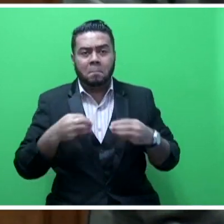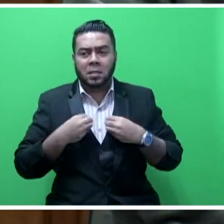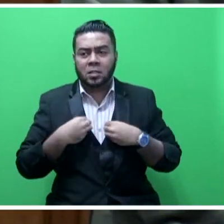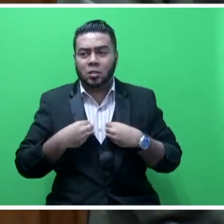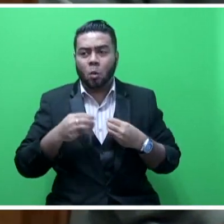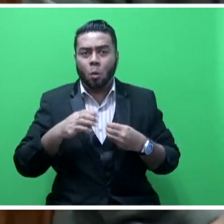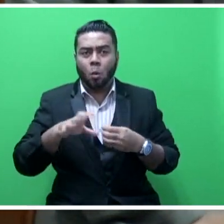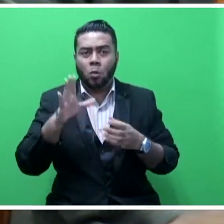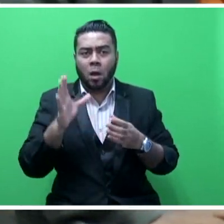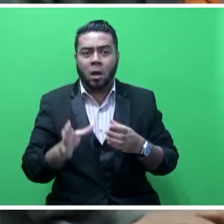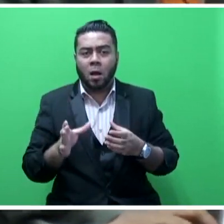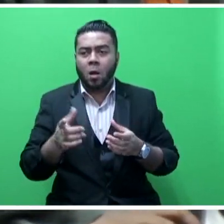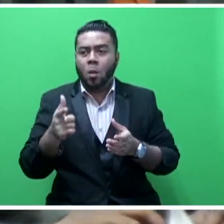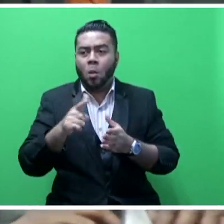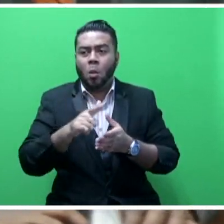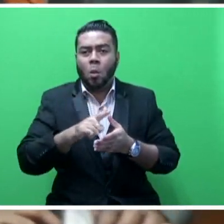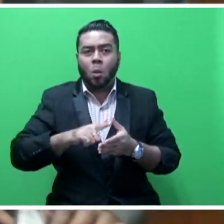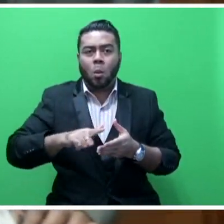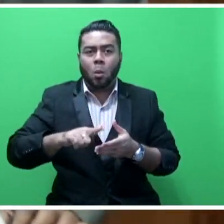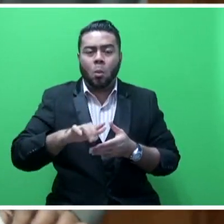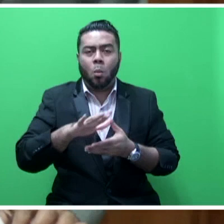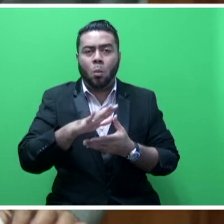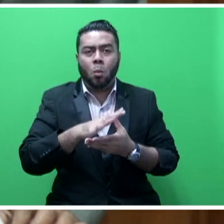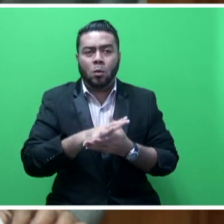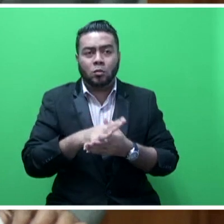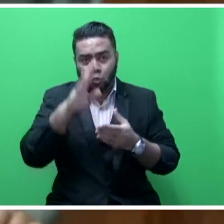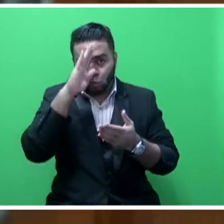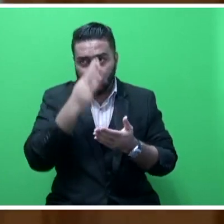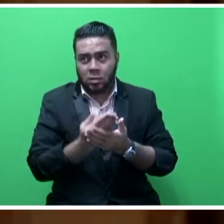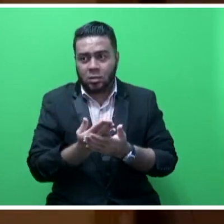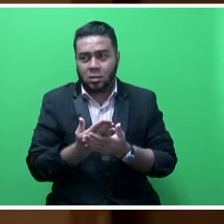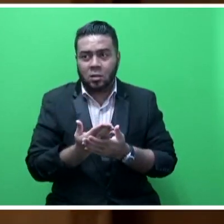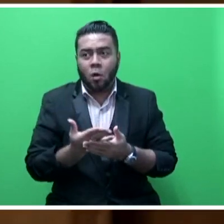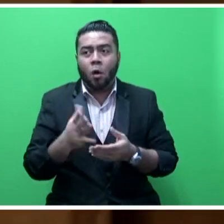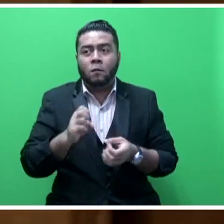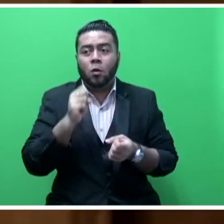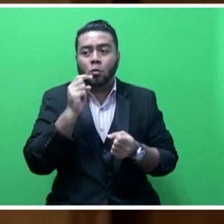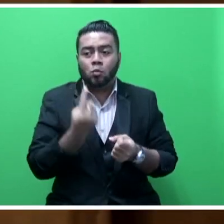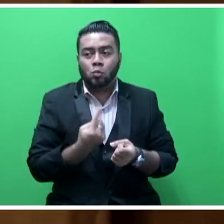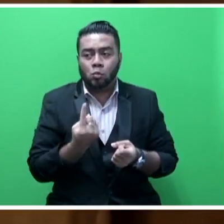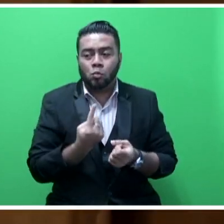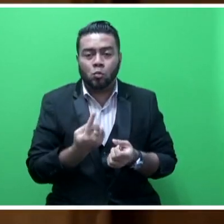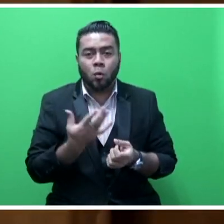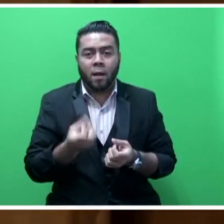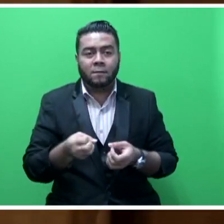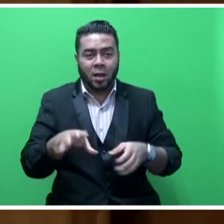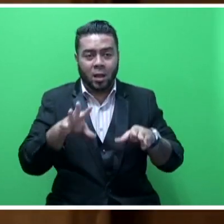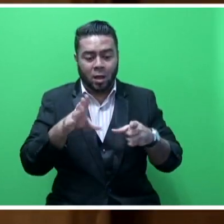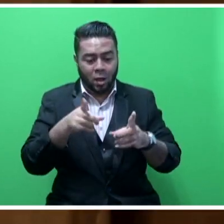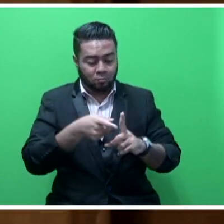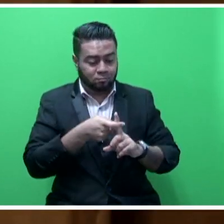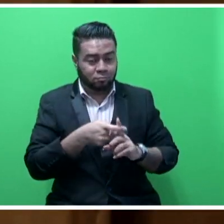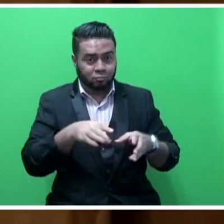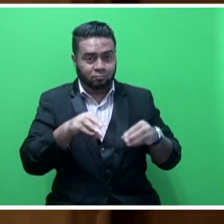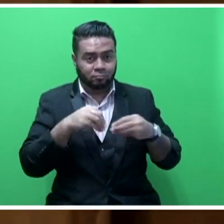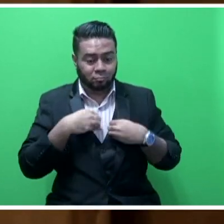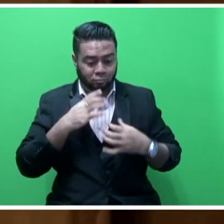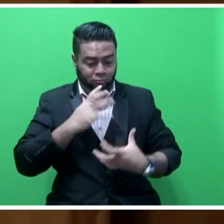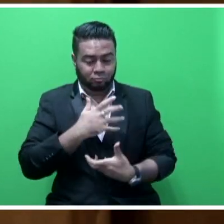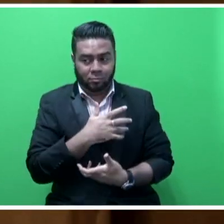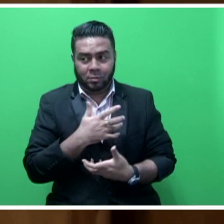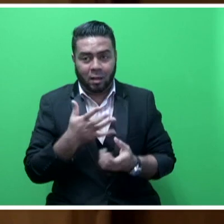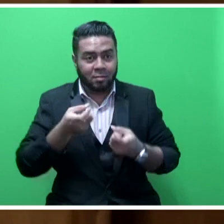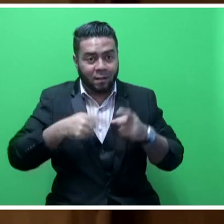owners, loyal employees, students, of all who have adapted, diversified,